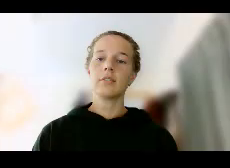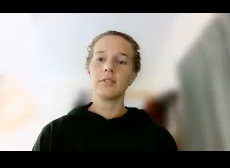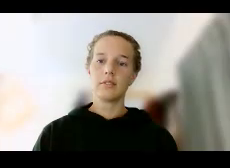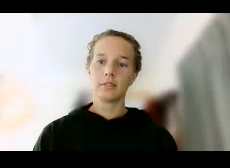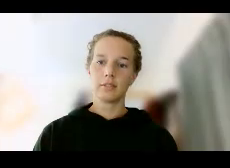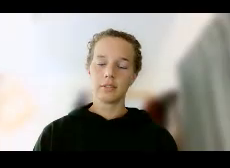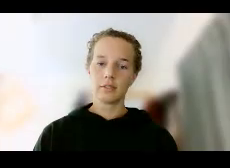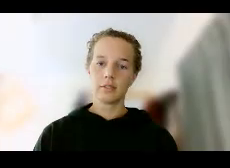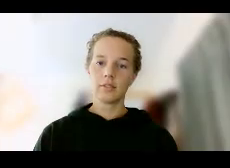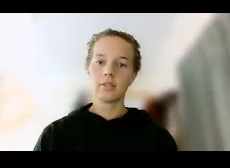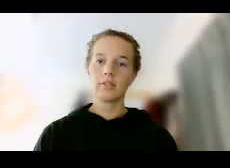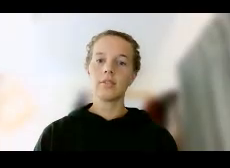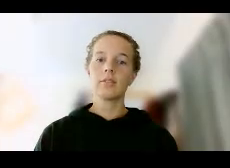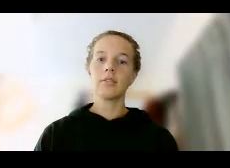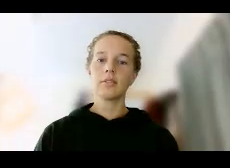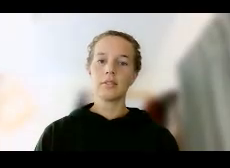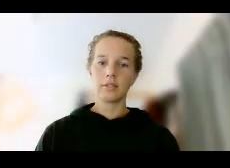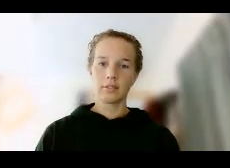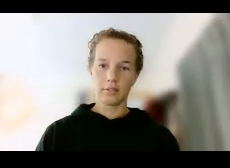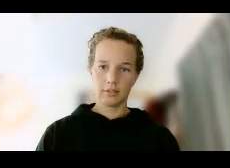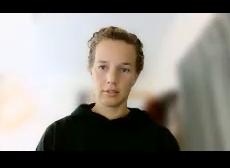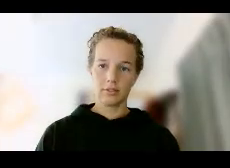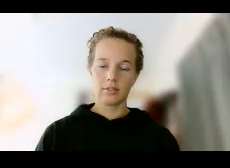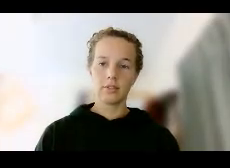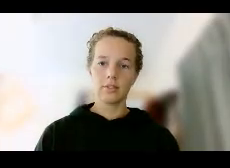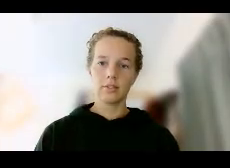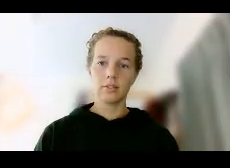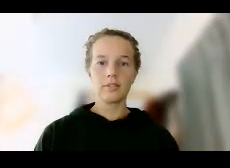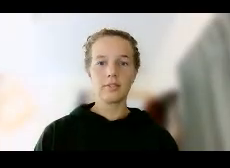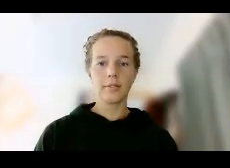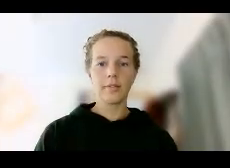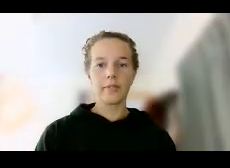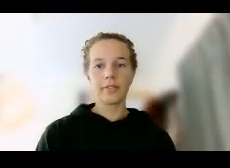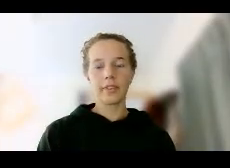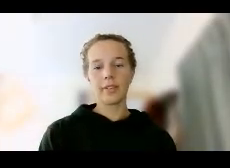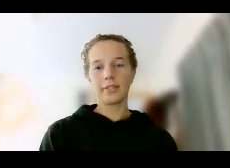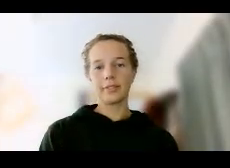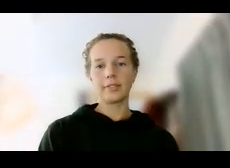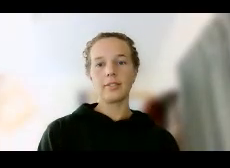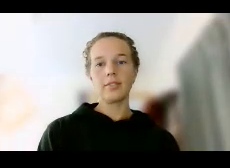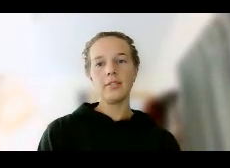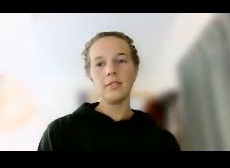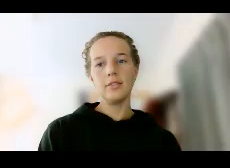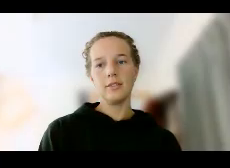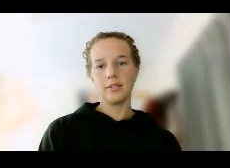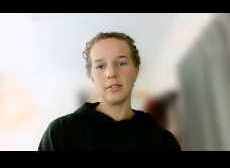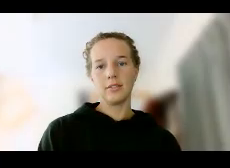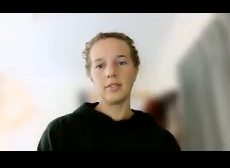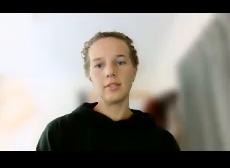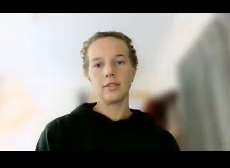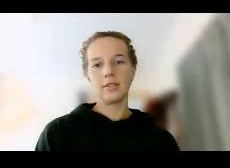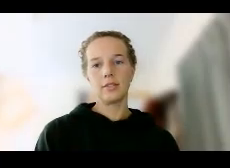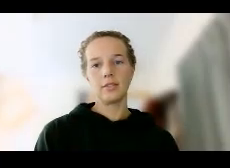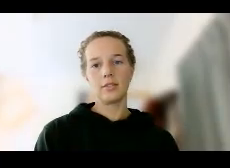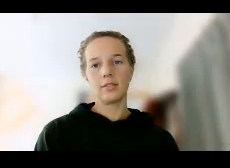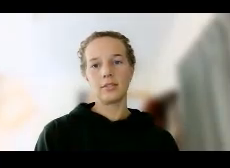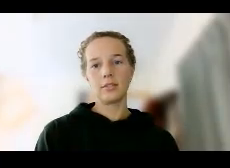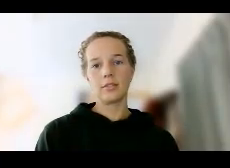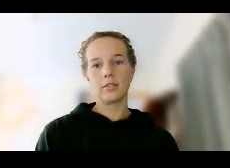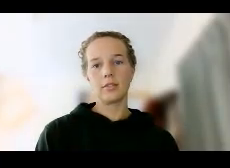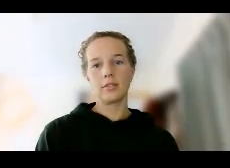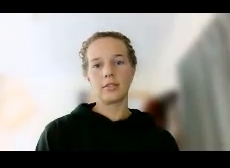and ensure that this habitat remains. You can also use it in making models for other species. So like all those predators that we talked about